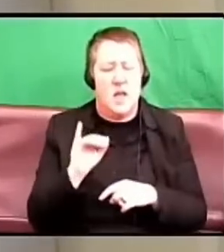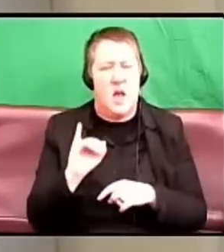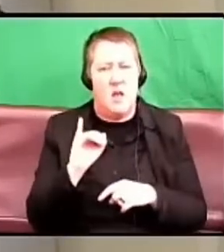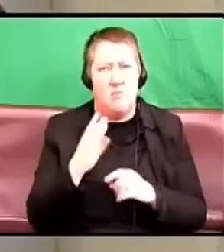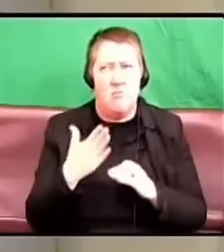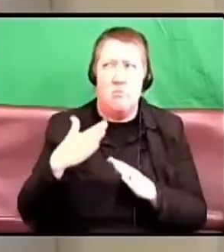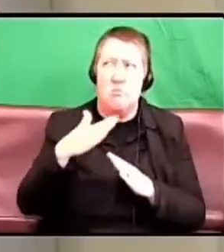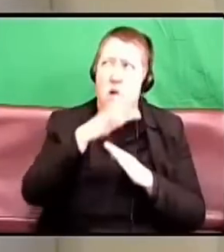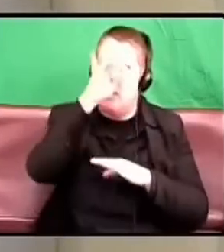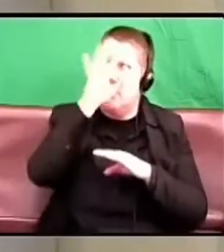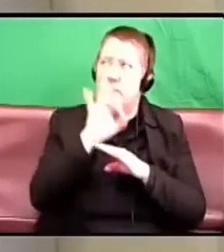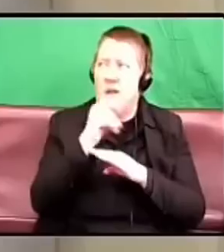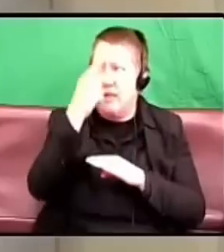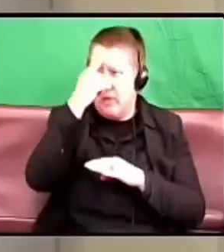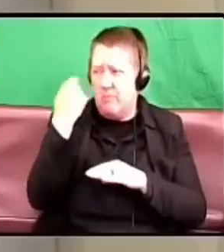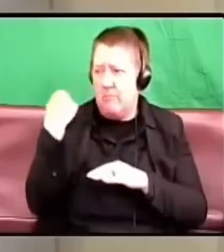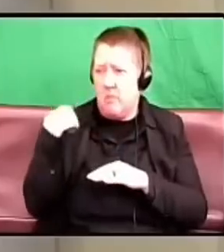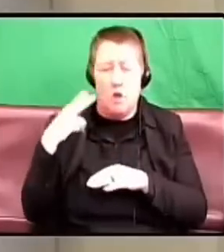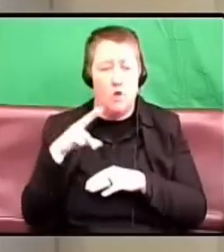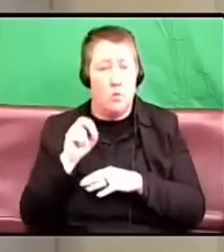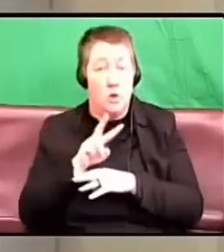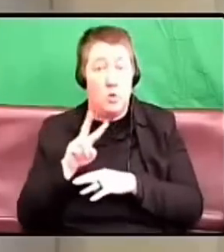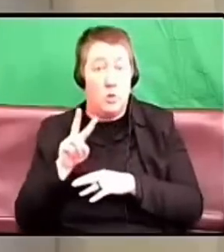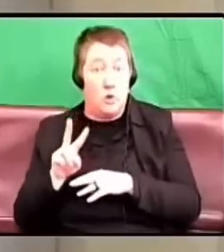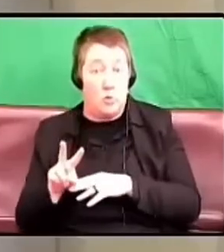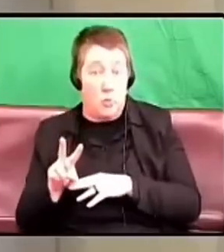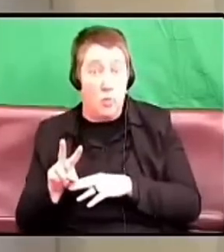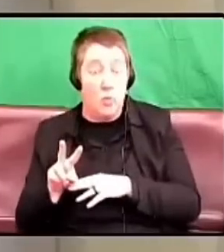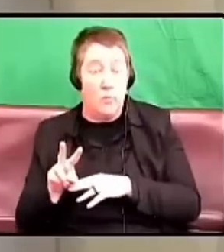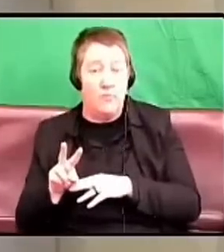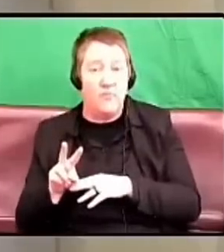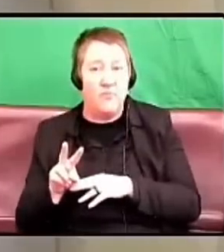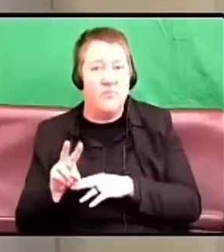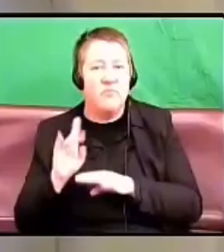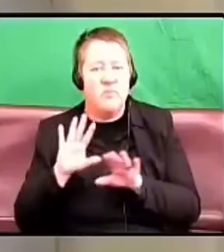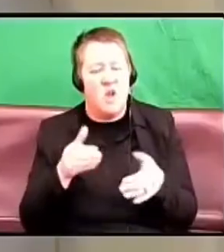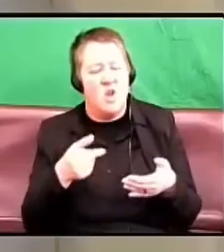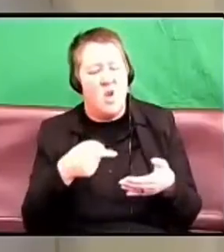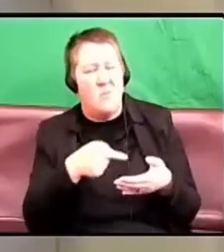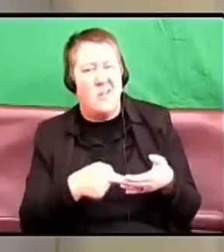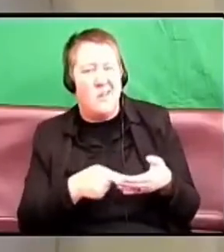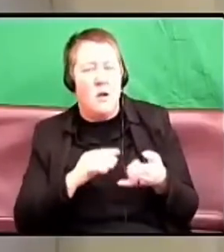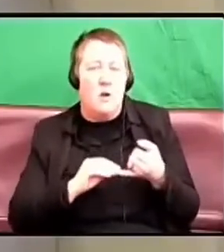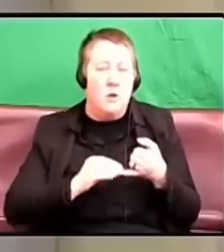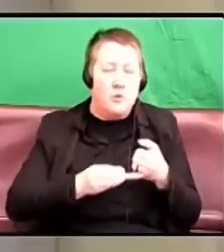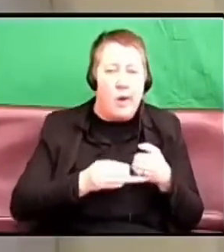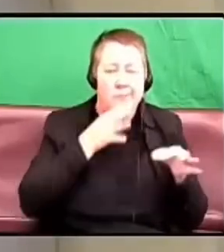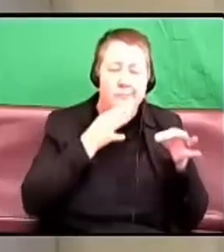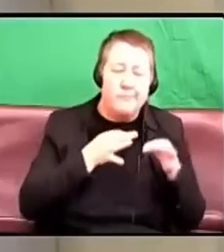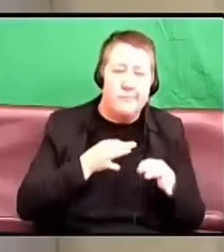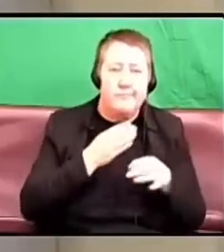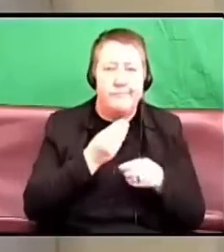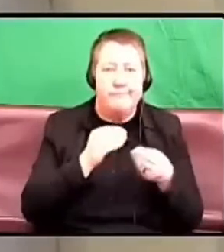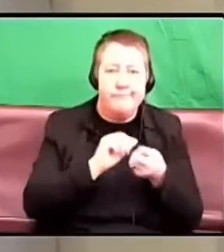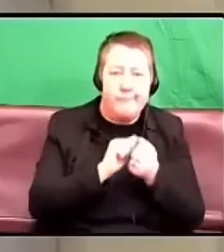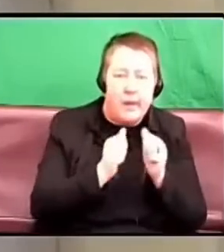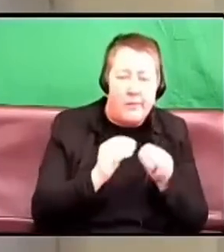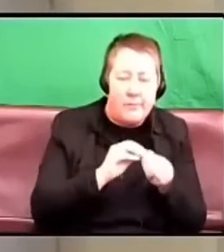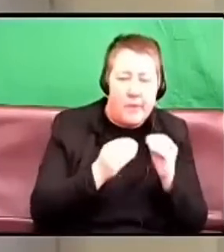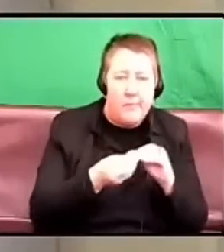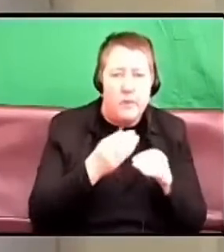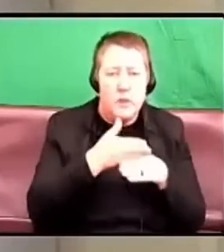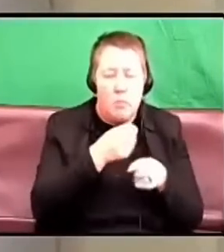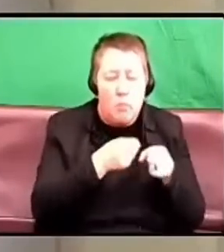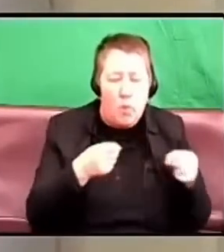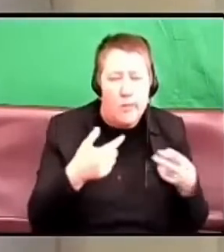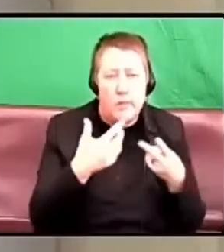I think it was 2022. And that document tried to give numbers in terms of employment and GDP contributions